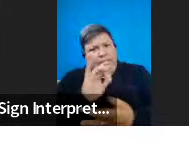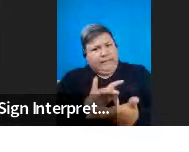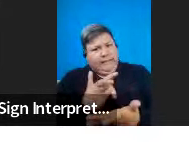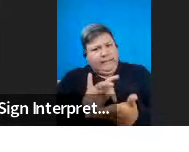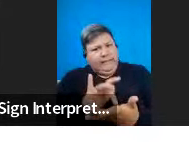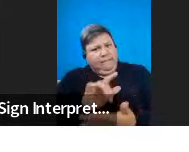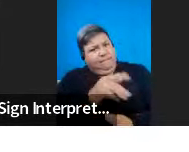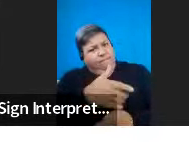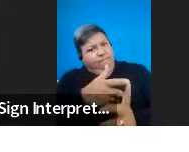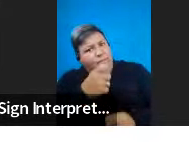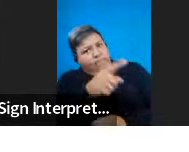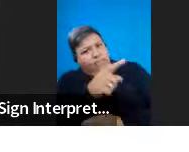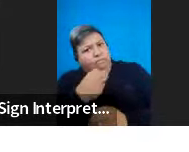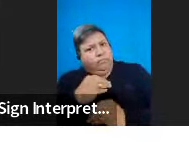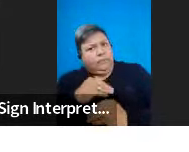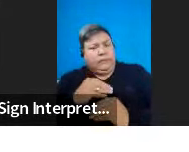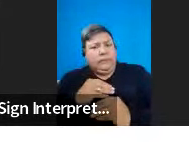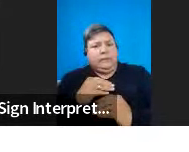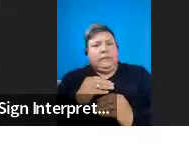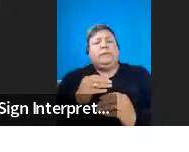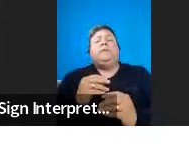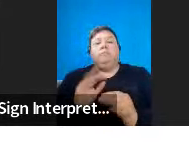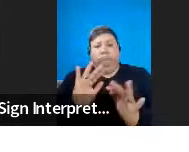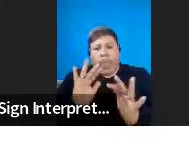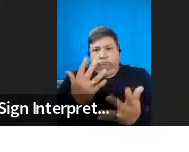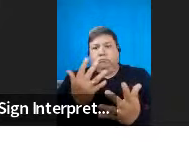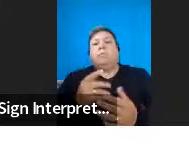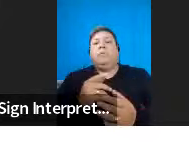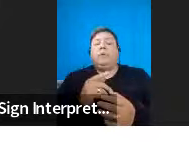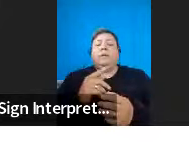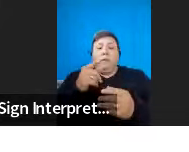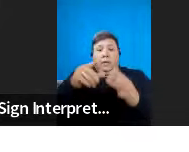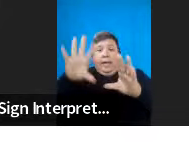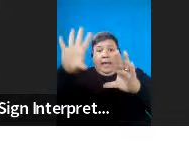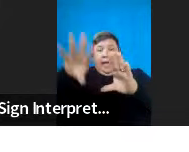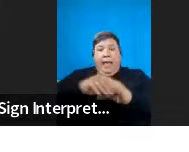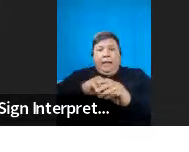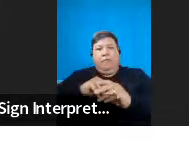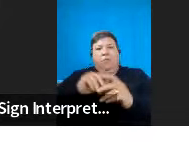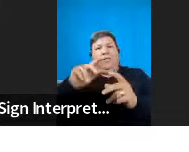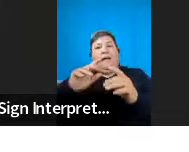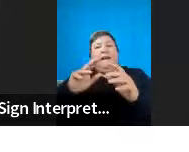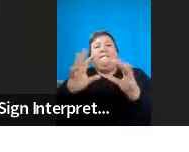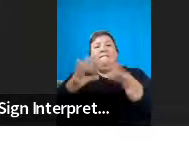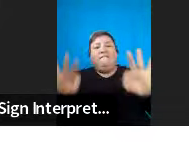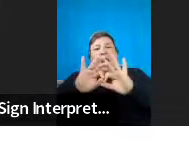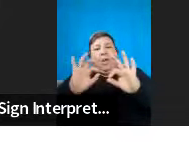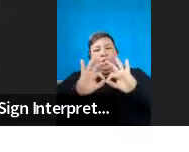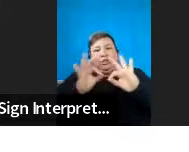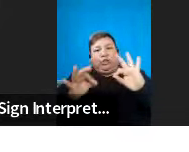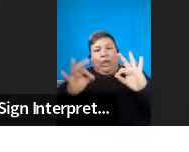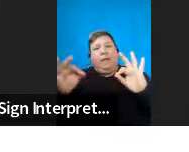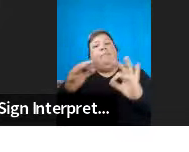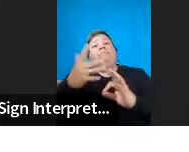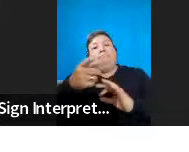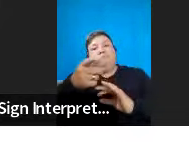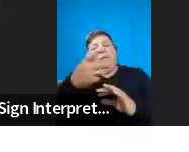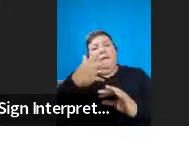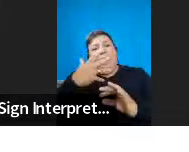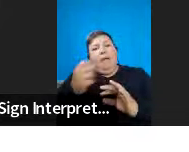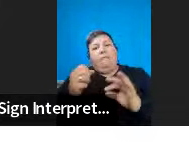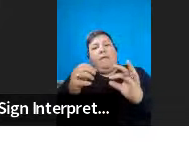that you may share, as we've indicated. Because this involves the whole value chain, you will definitely then be dealing with a whole lot of